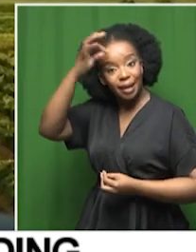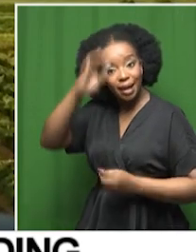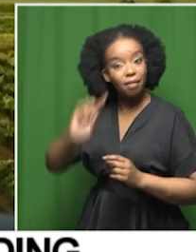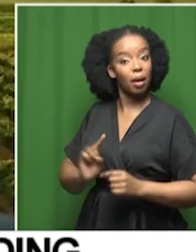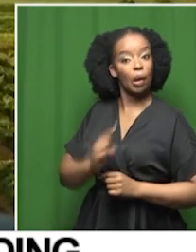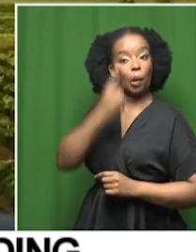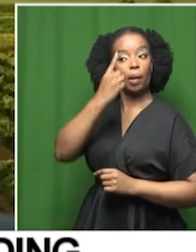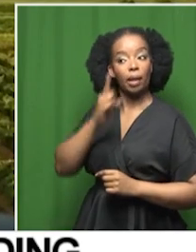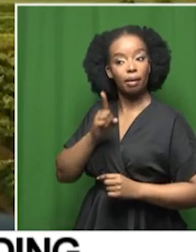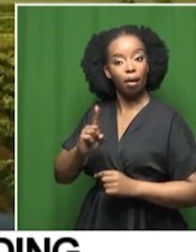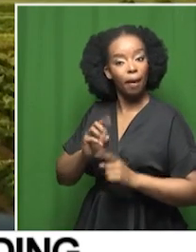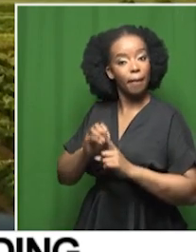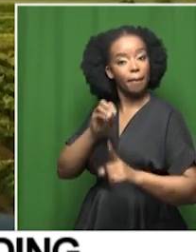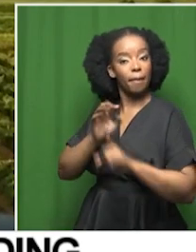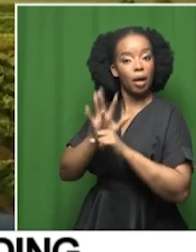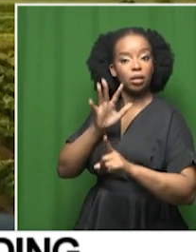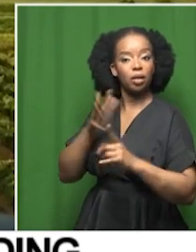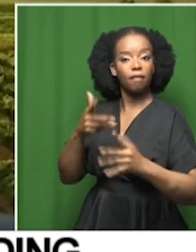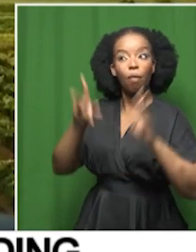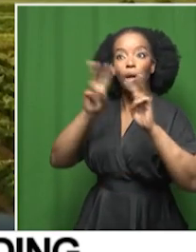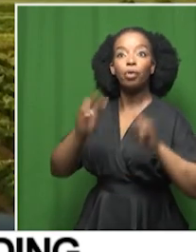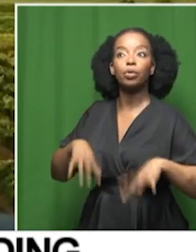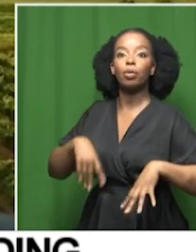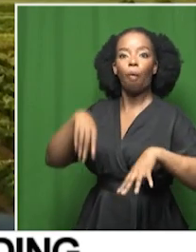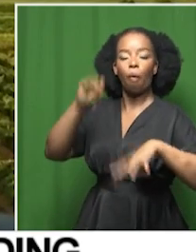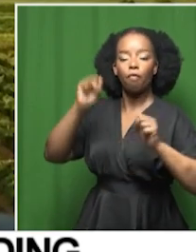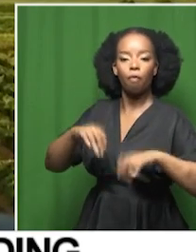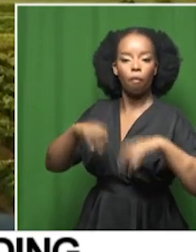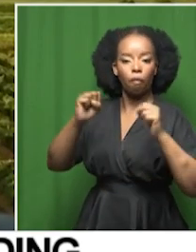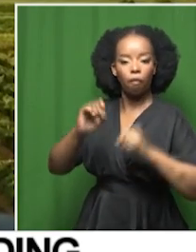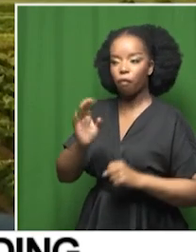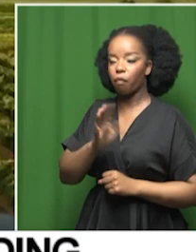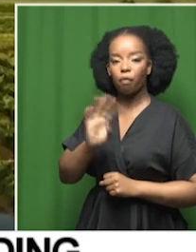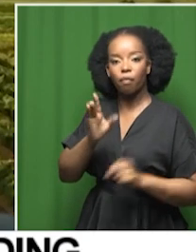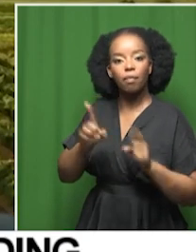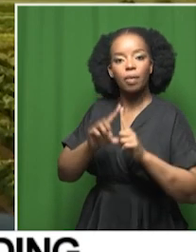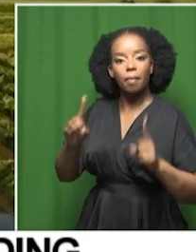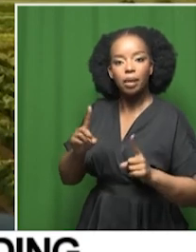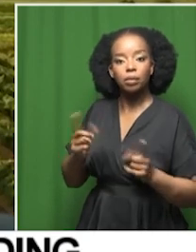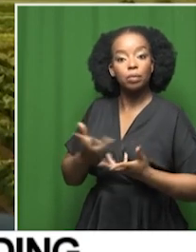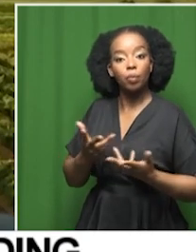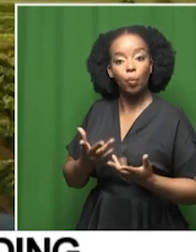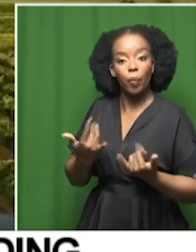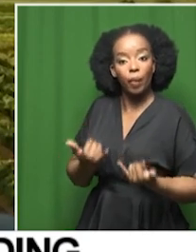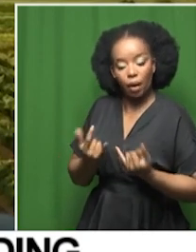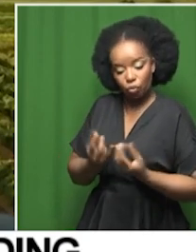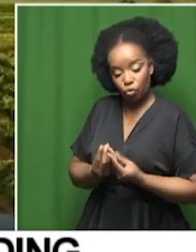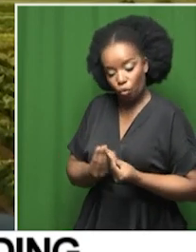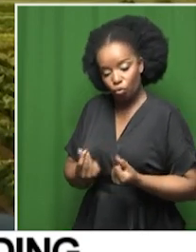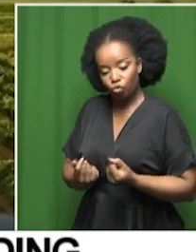impact of load shedding, as you've spelled out for us, but also where the solutions could possibly come from?